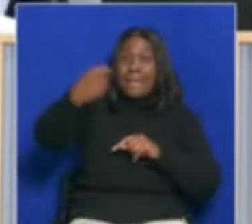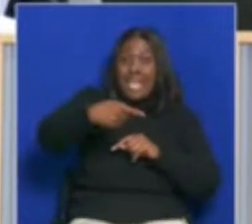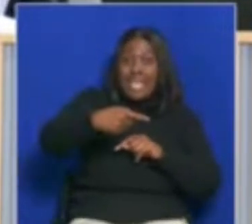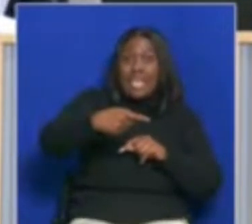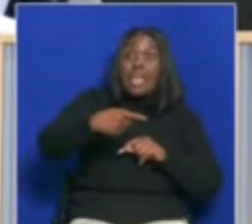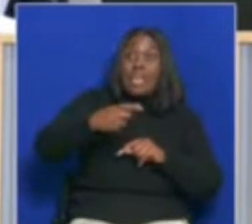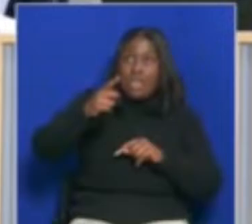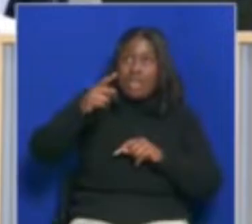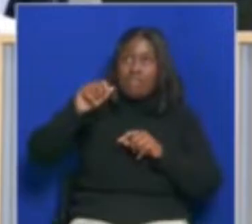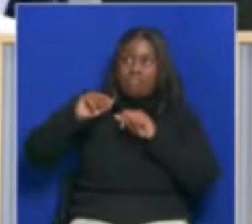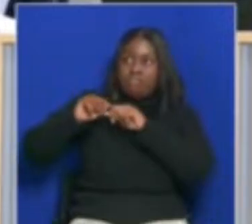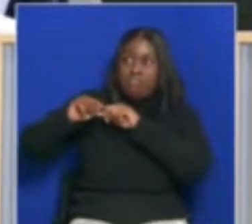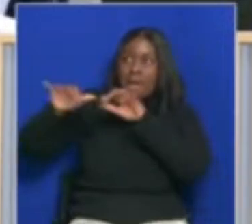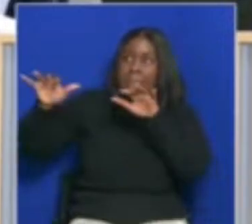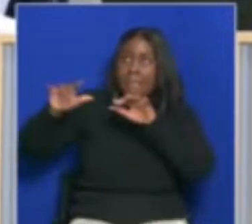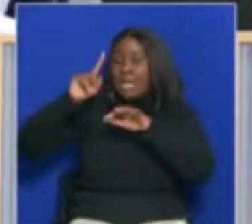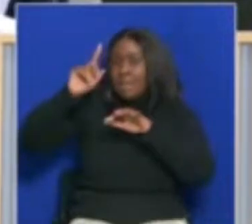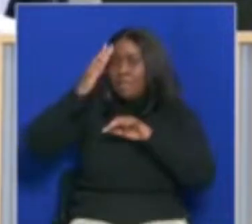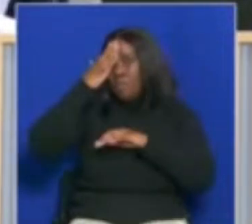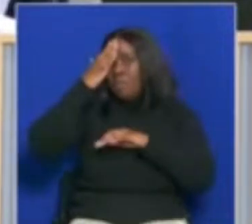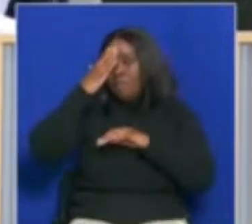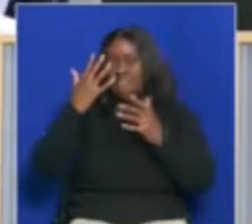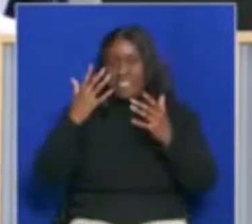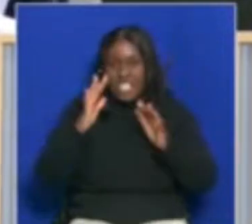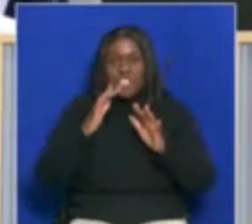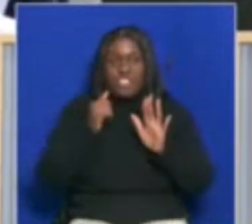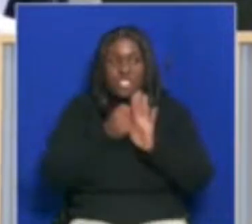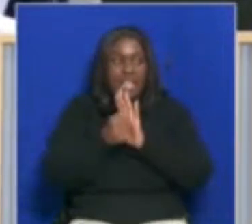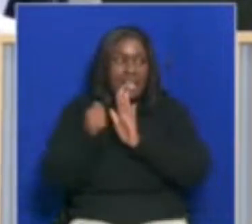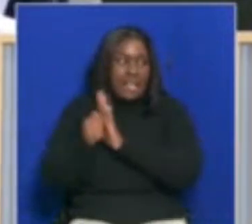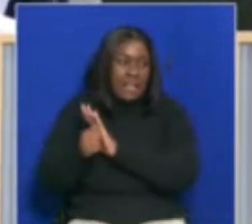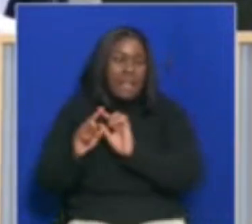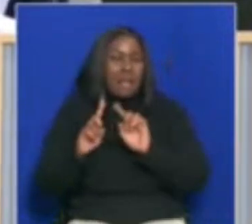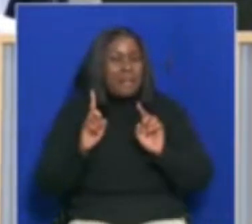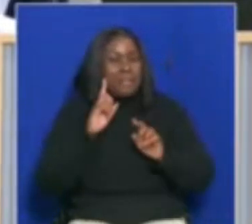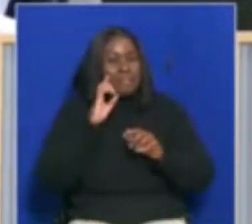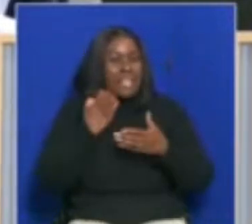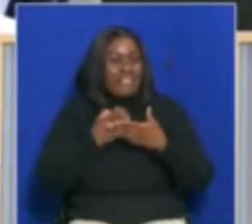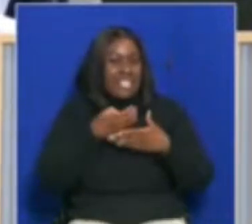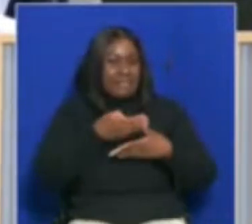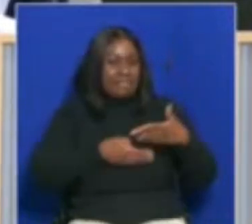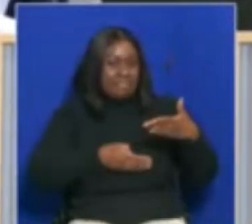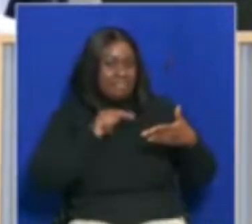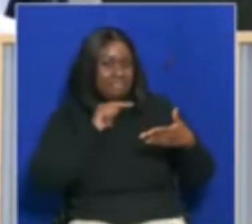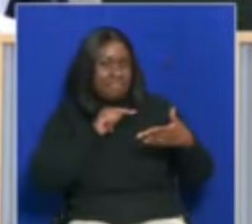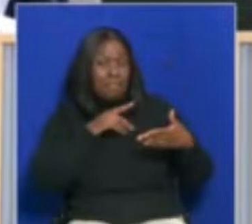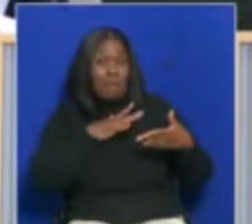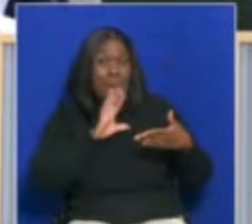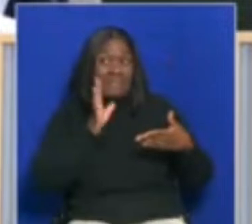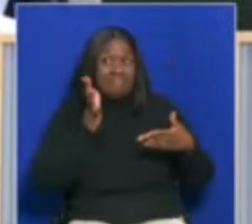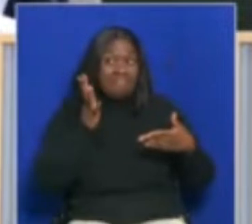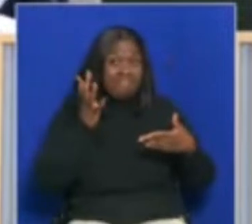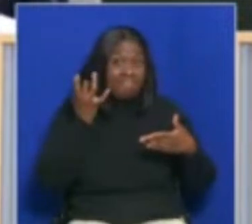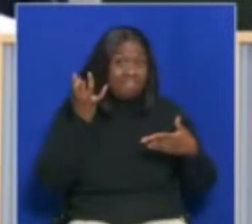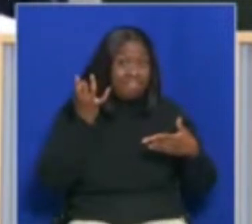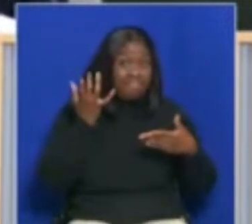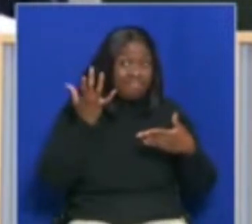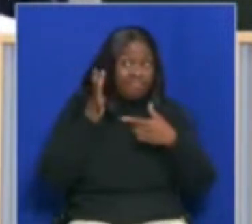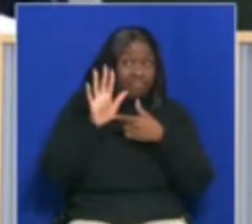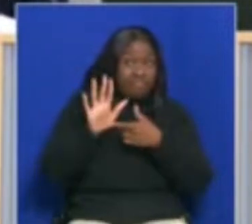From evidence that we've had, and I just want to put this to you to hear what your comment is, from other matters,